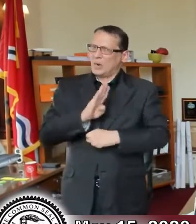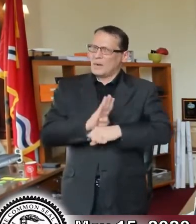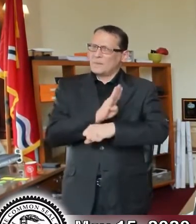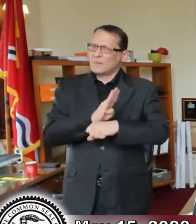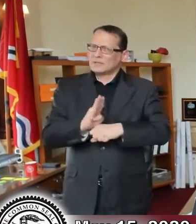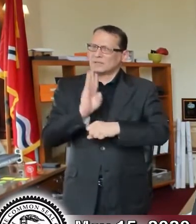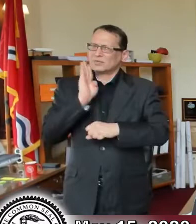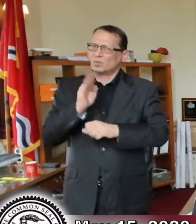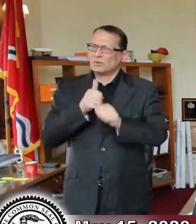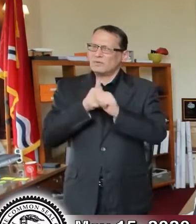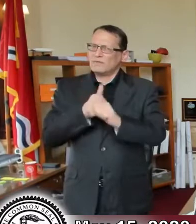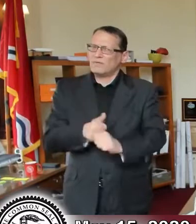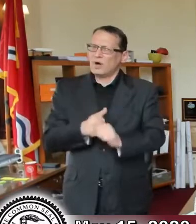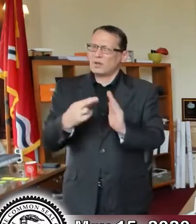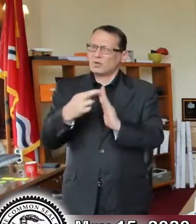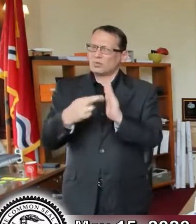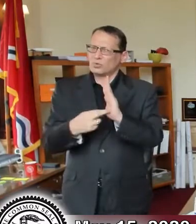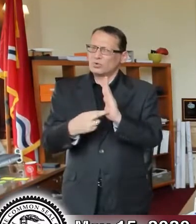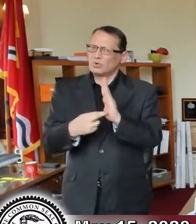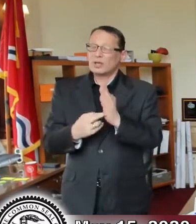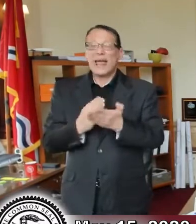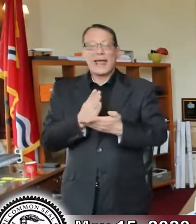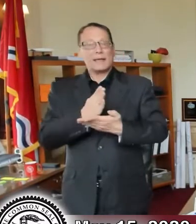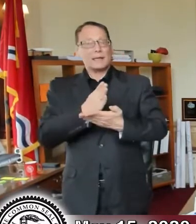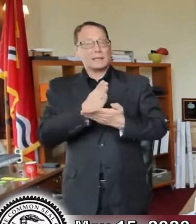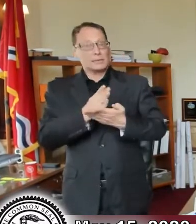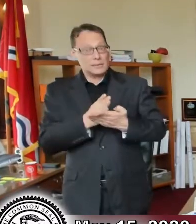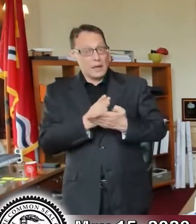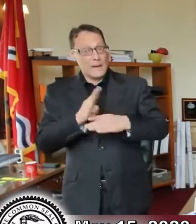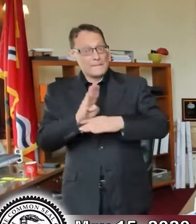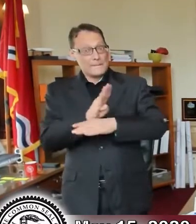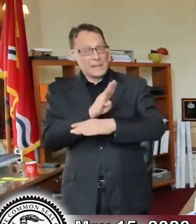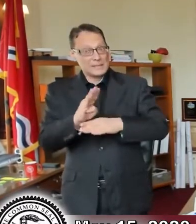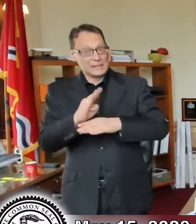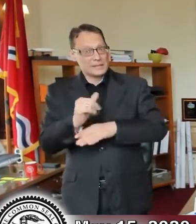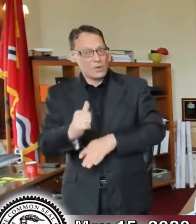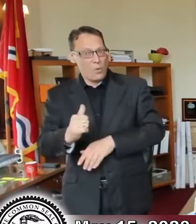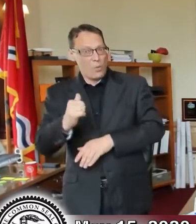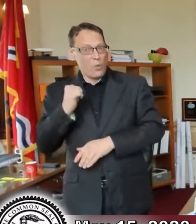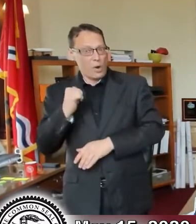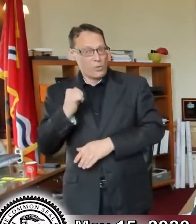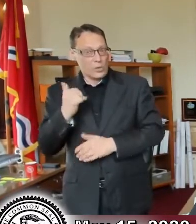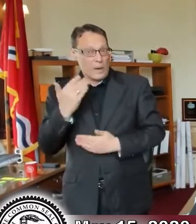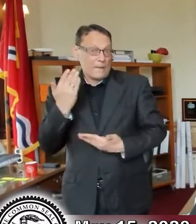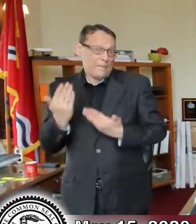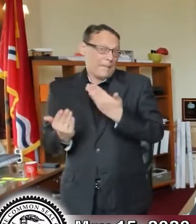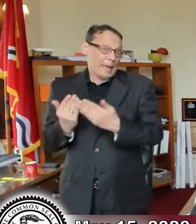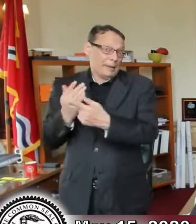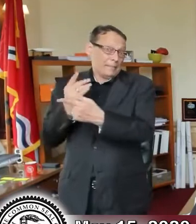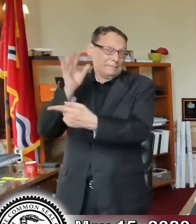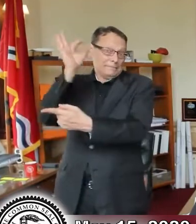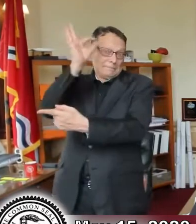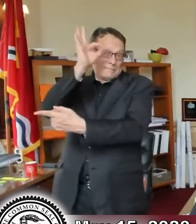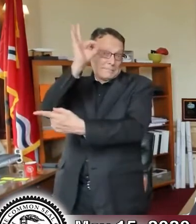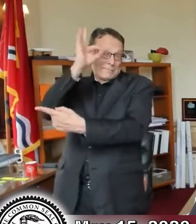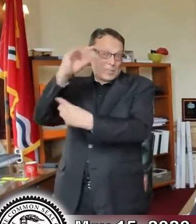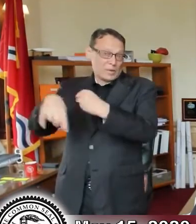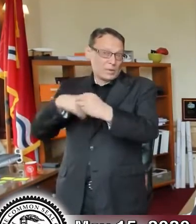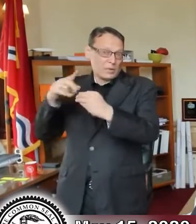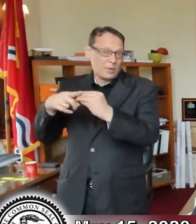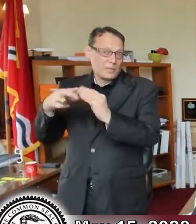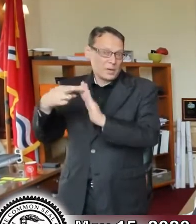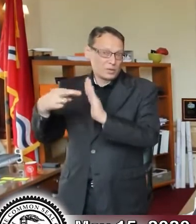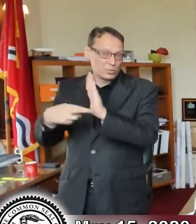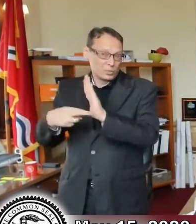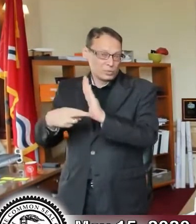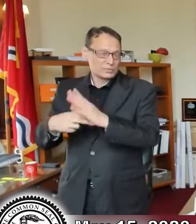will follow the rules, but I think some businesses won't, maybe because they don't know about the rules, maybe